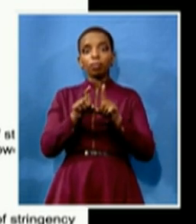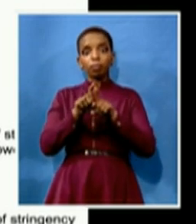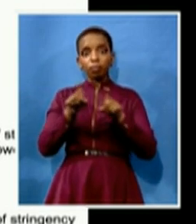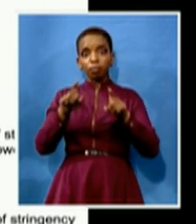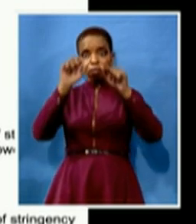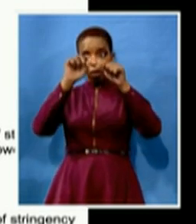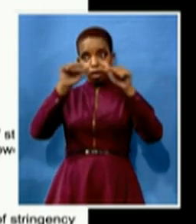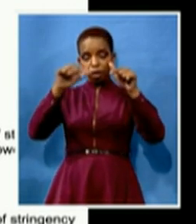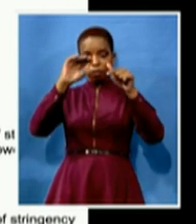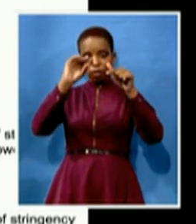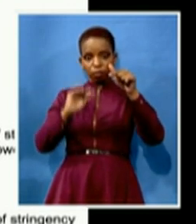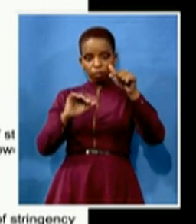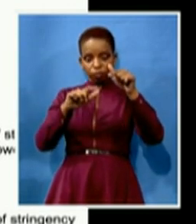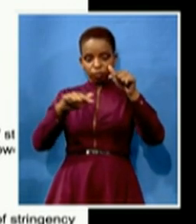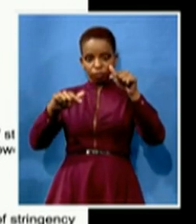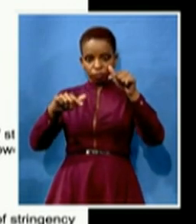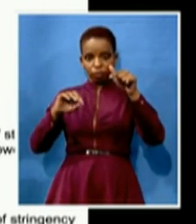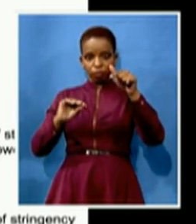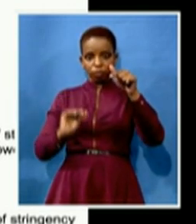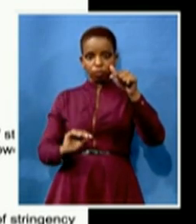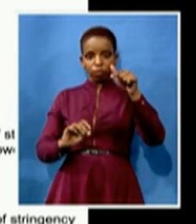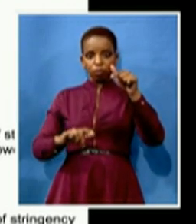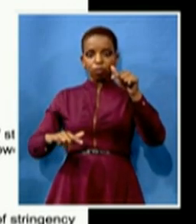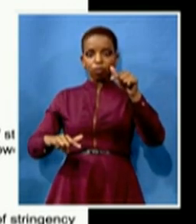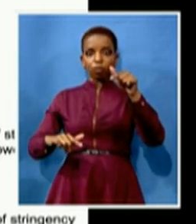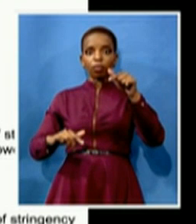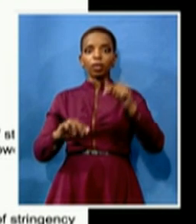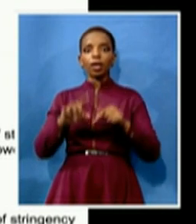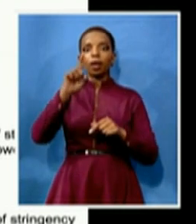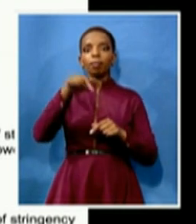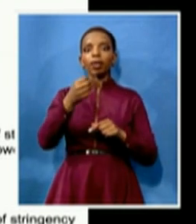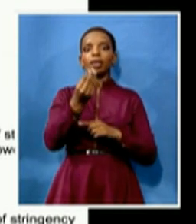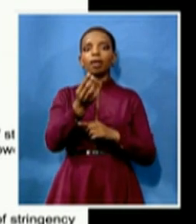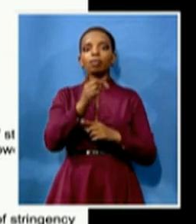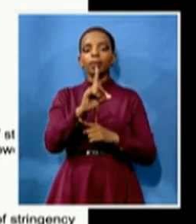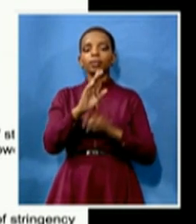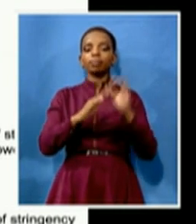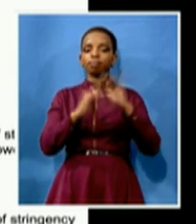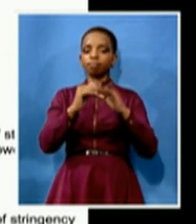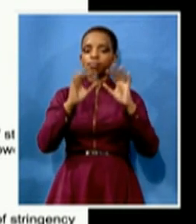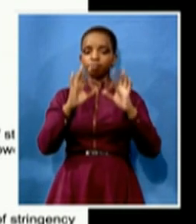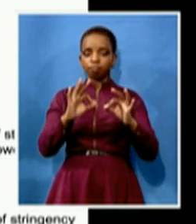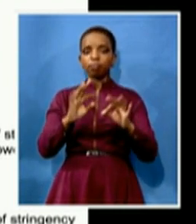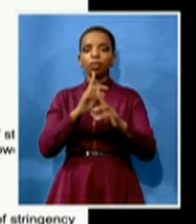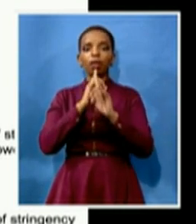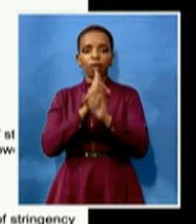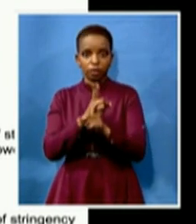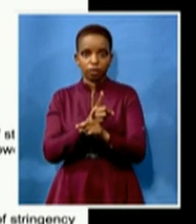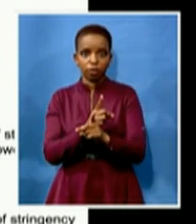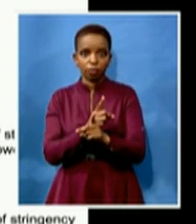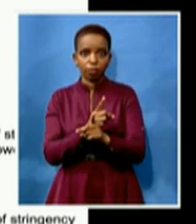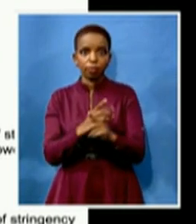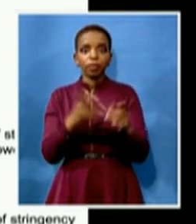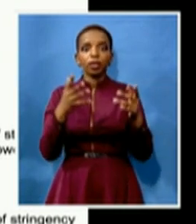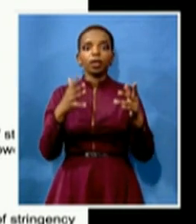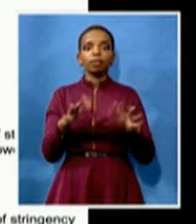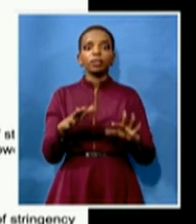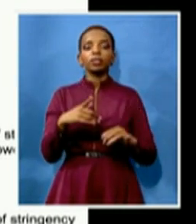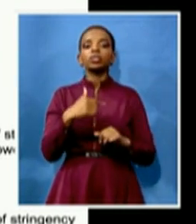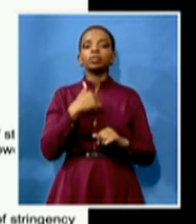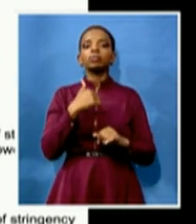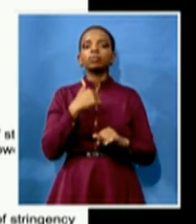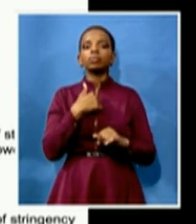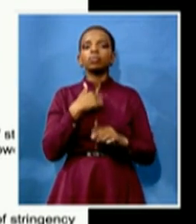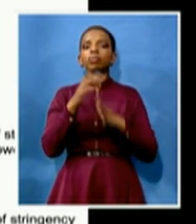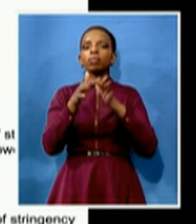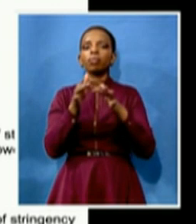a mathematical answer, a quantitative answer. Now, this may sound gibberish to many, but basically the important thing here that can be approximated